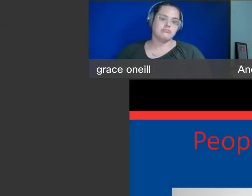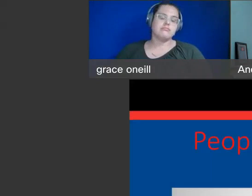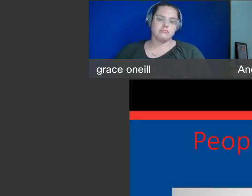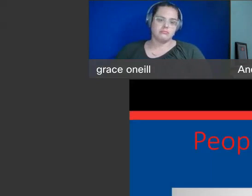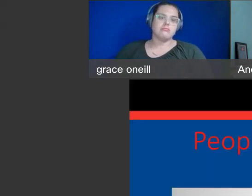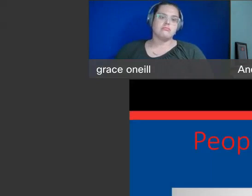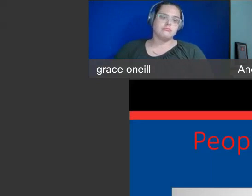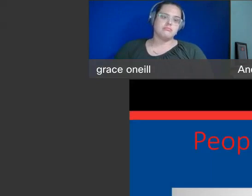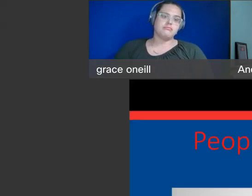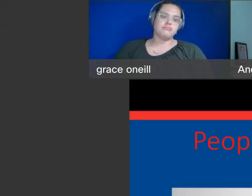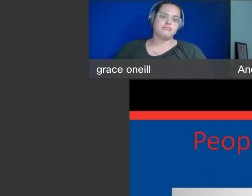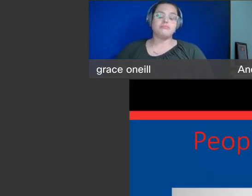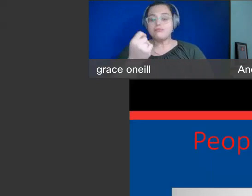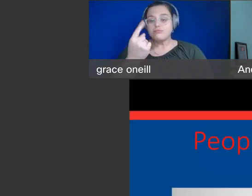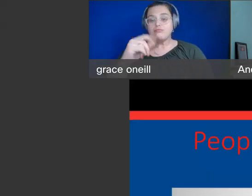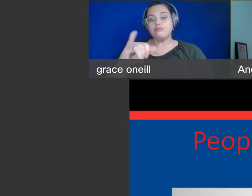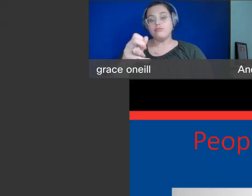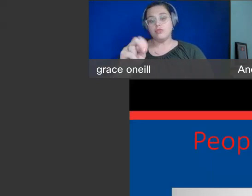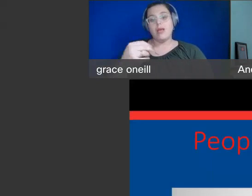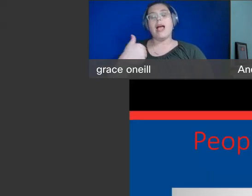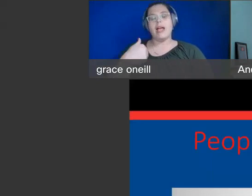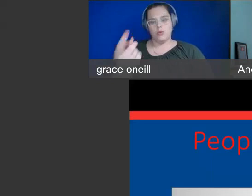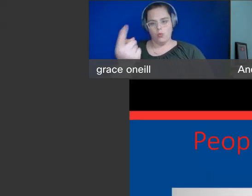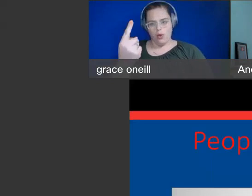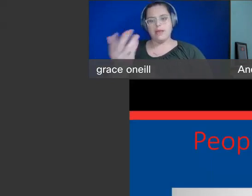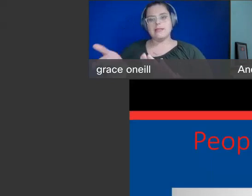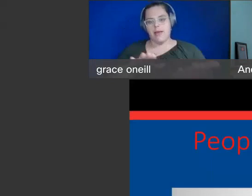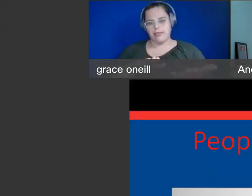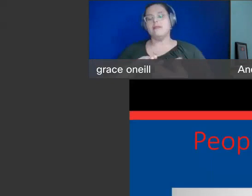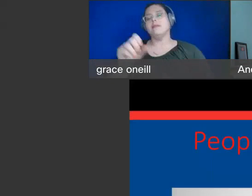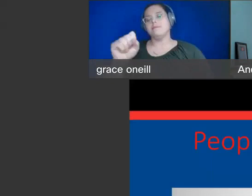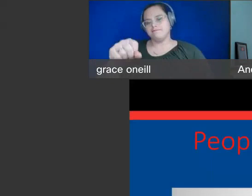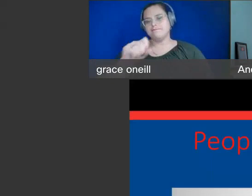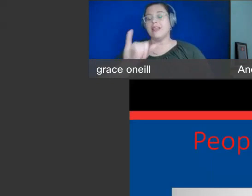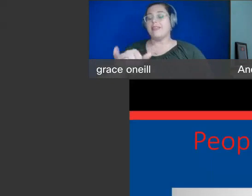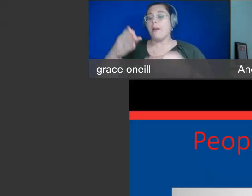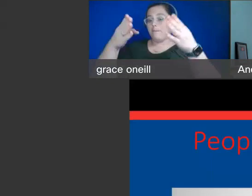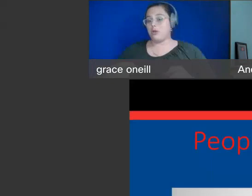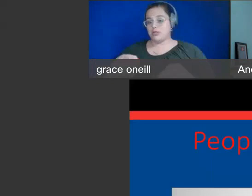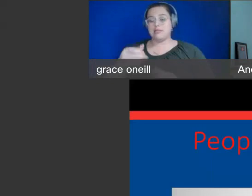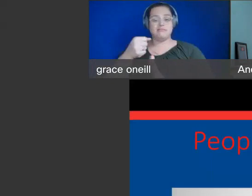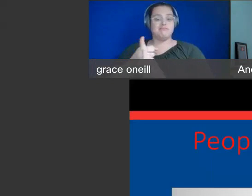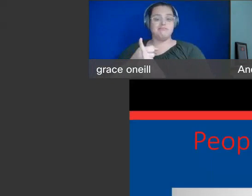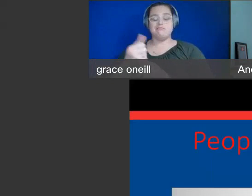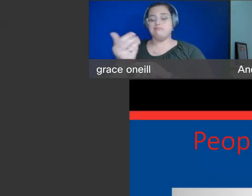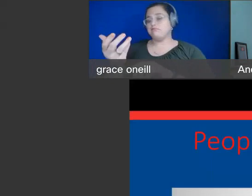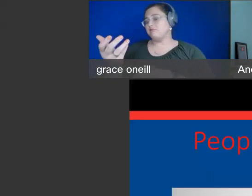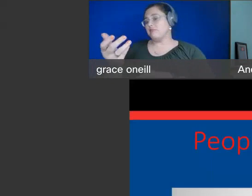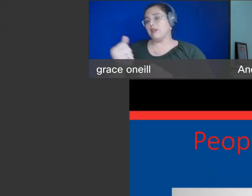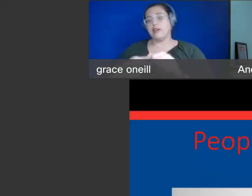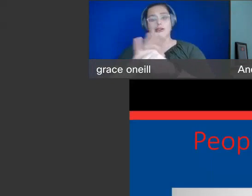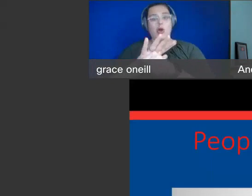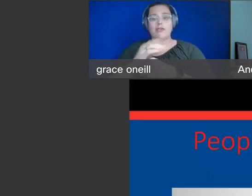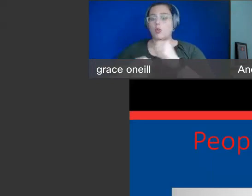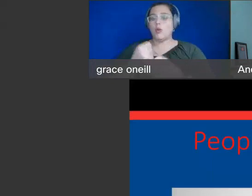We did have one death in January. It was a person who had had COVID, I think more than a year ago, and seemed to have died